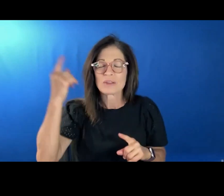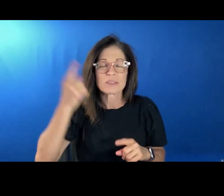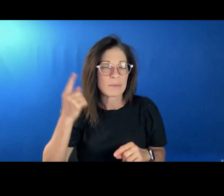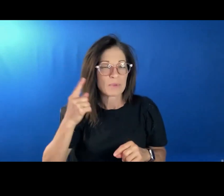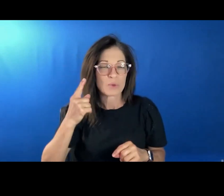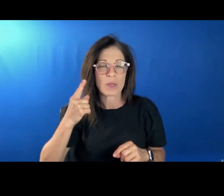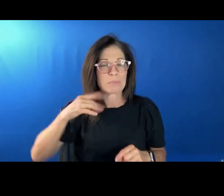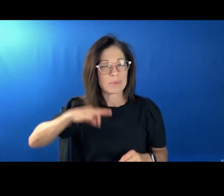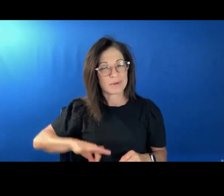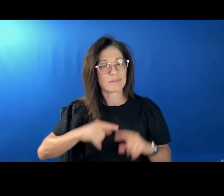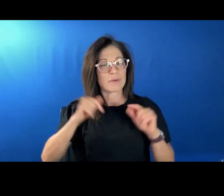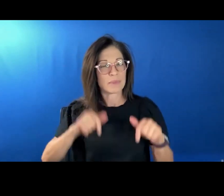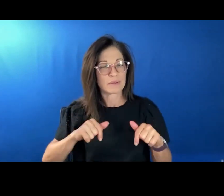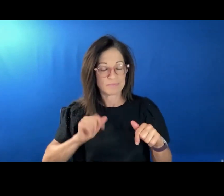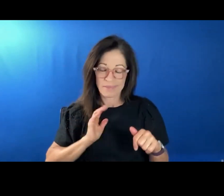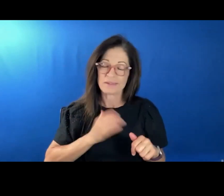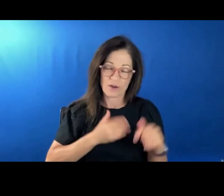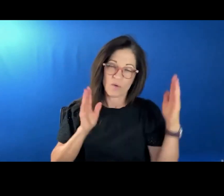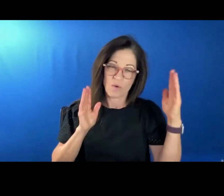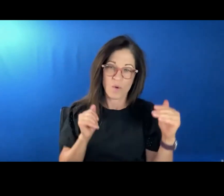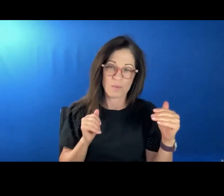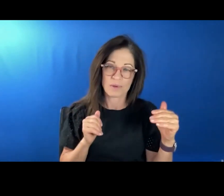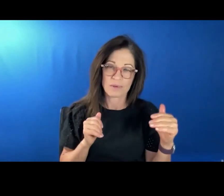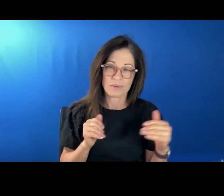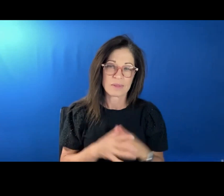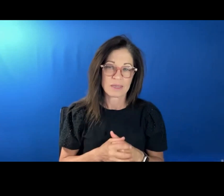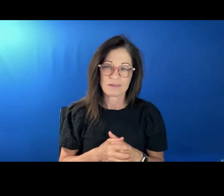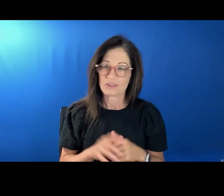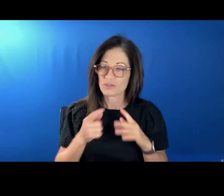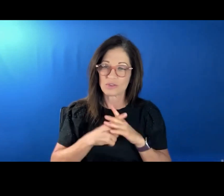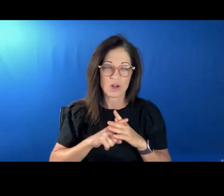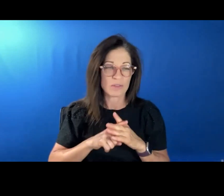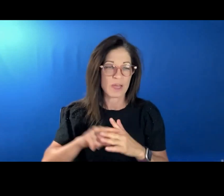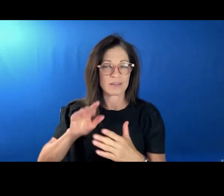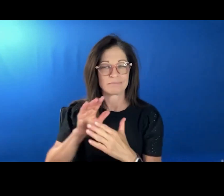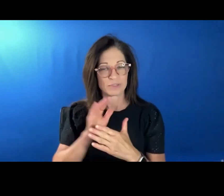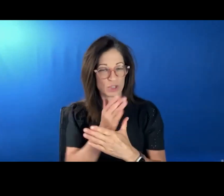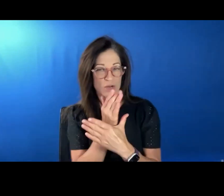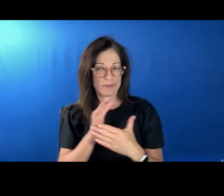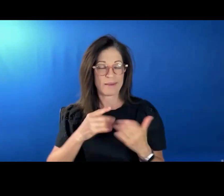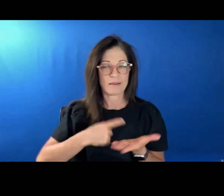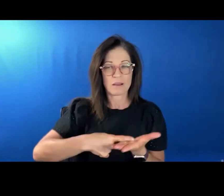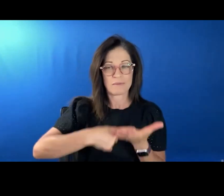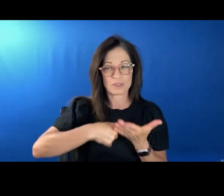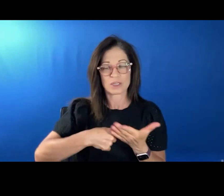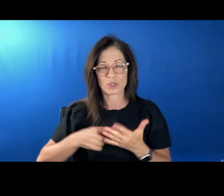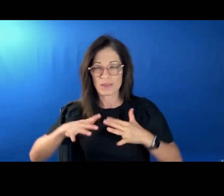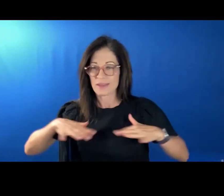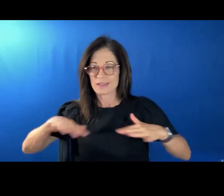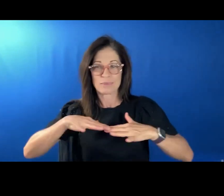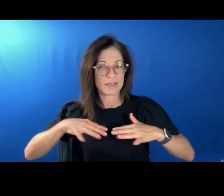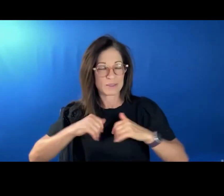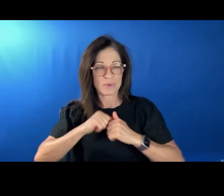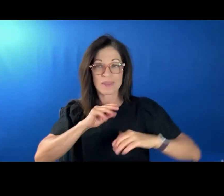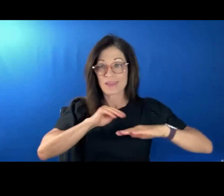this, that's the hope, is just to start sharing that space of conversation between the